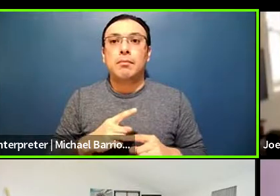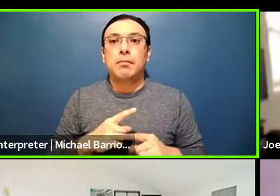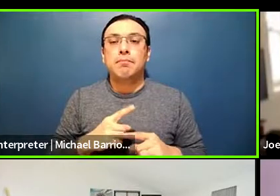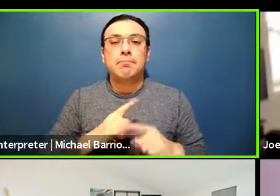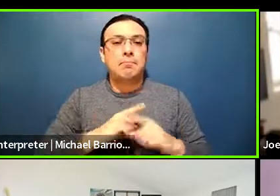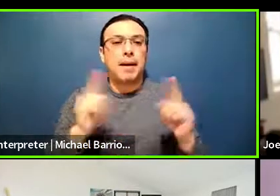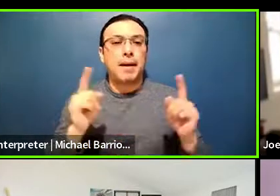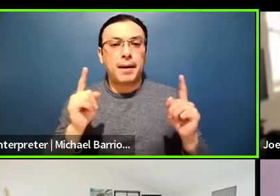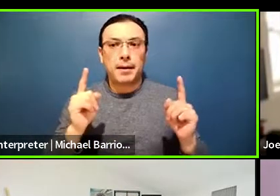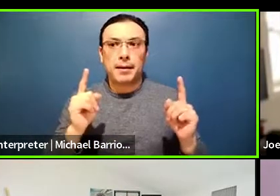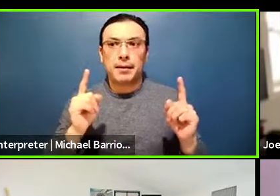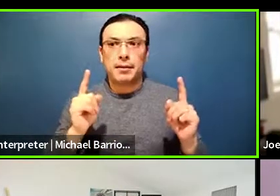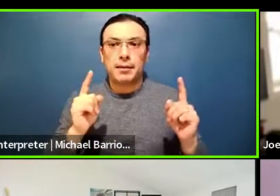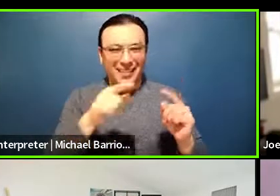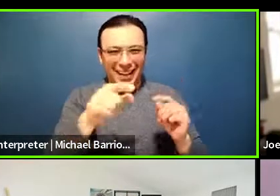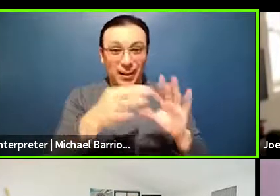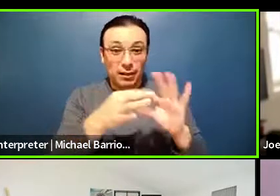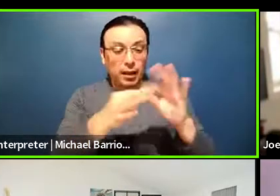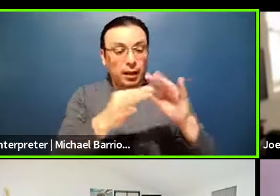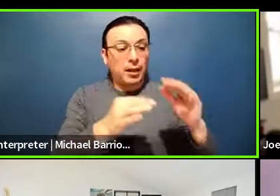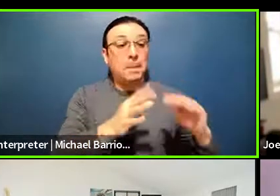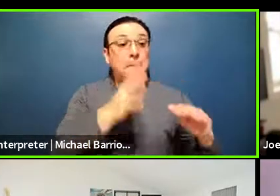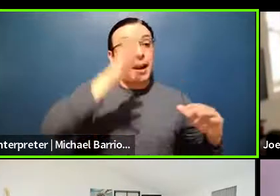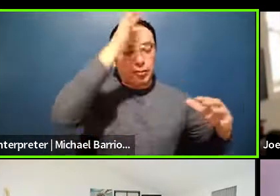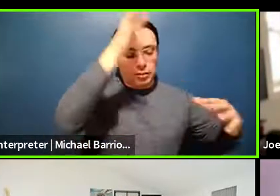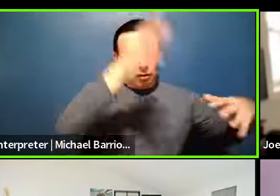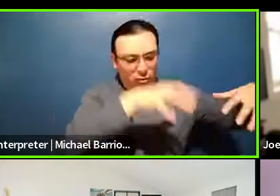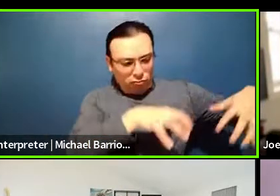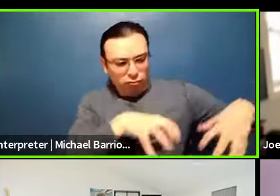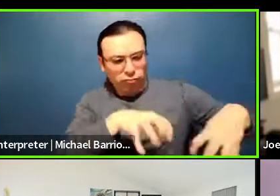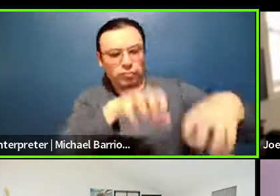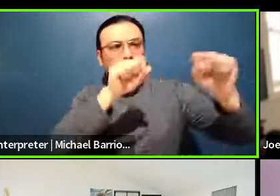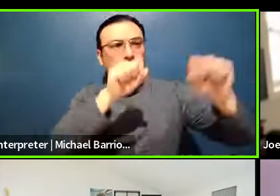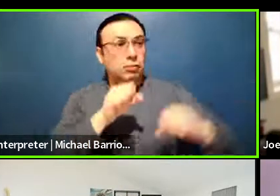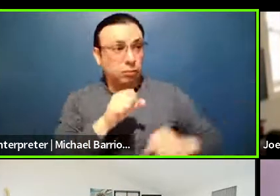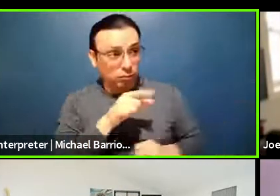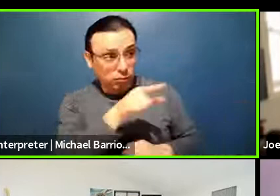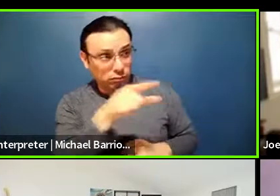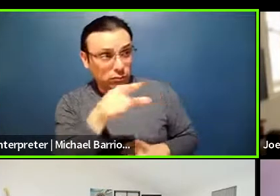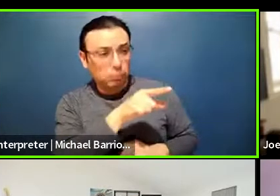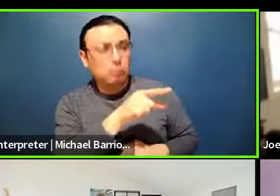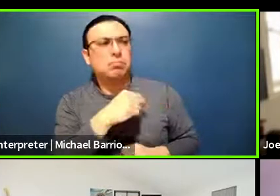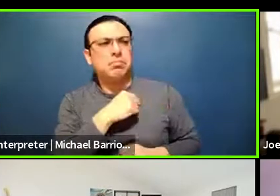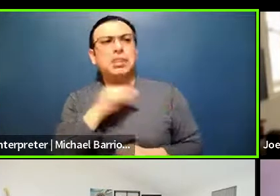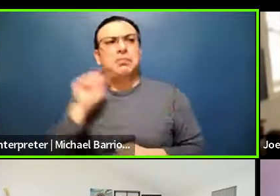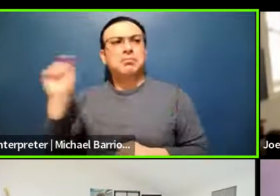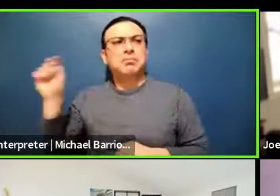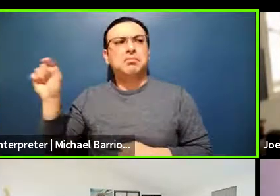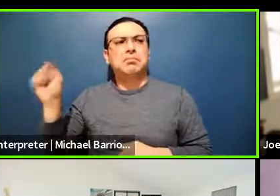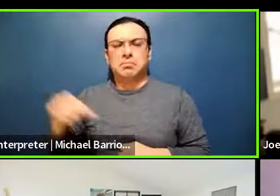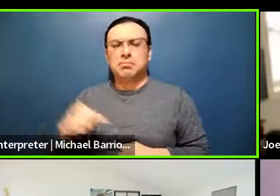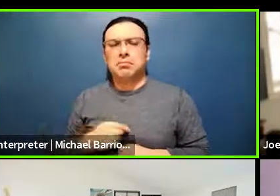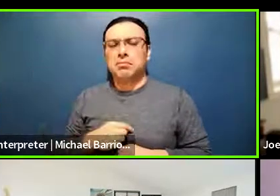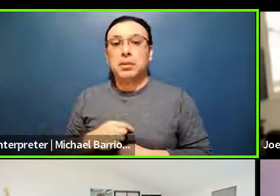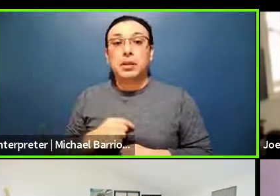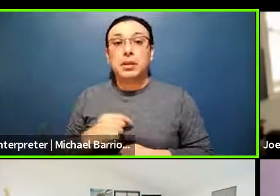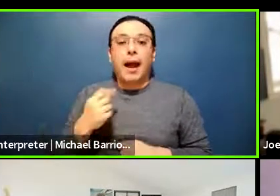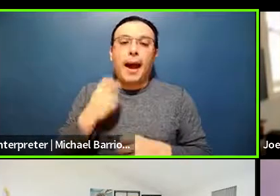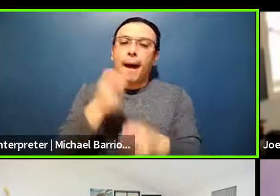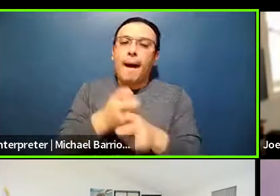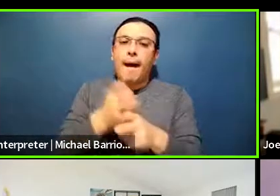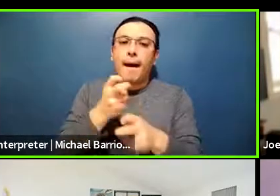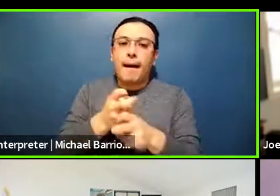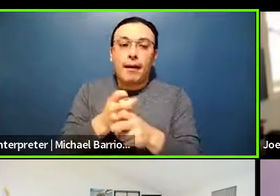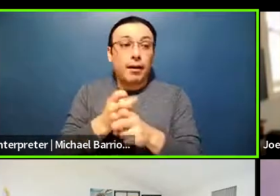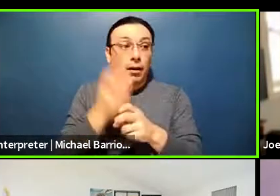going to go do something different. And I understand that can be hard when the thing they're advocating for is harmful. And I think it's good